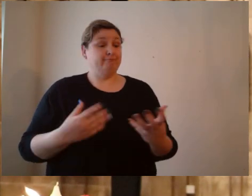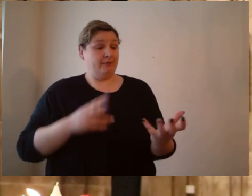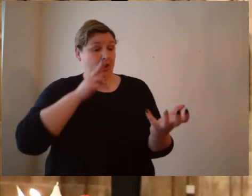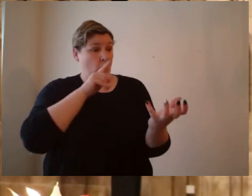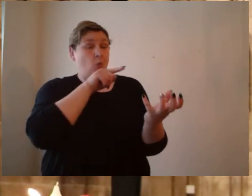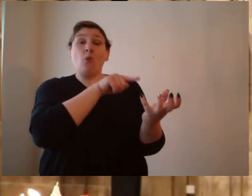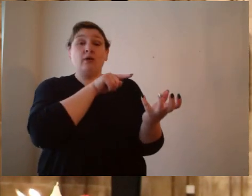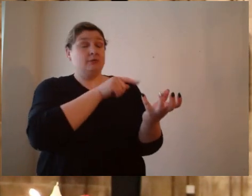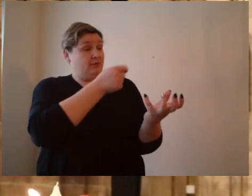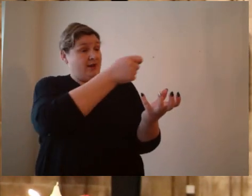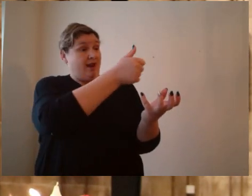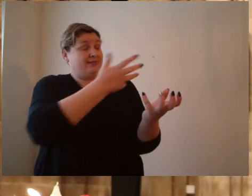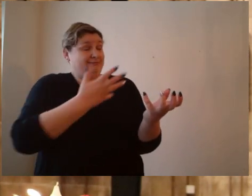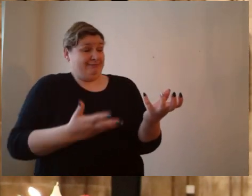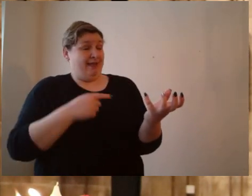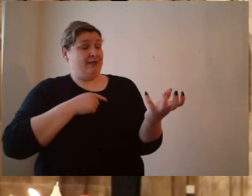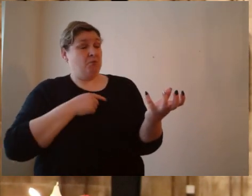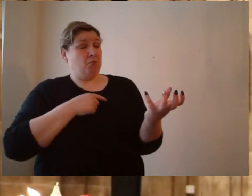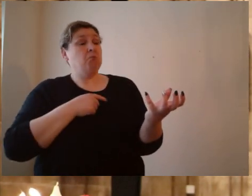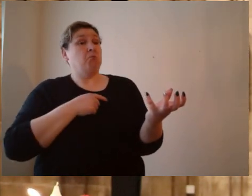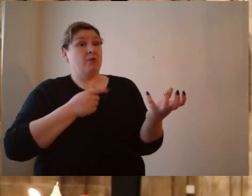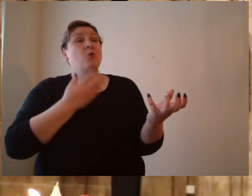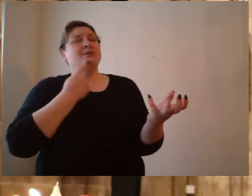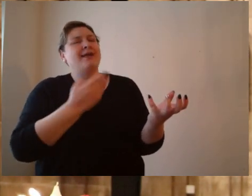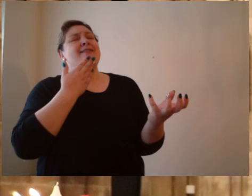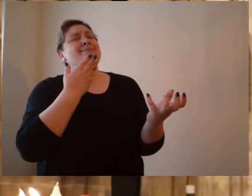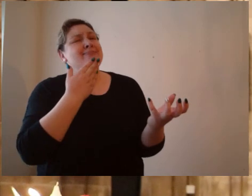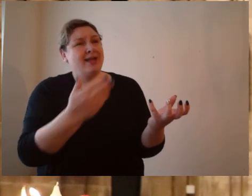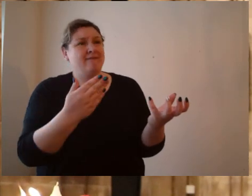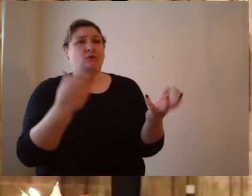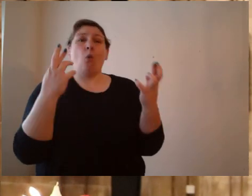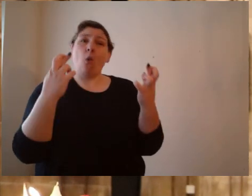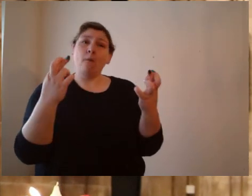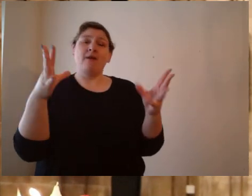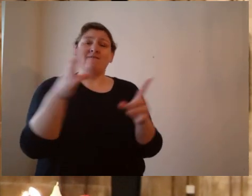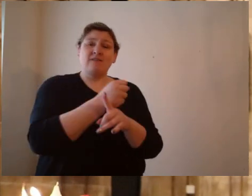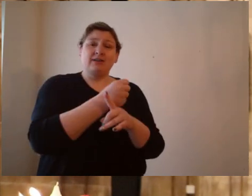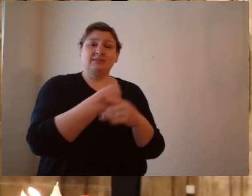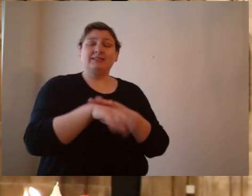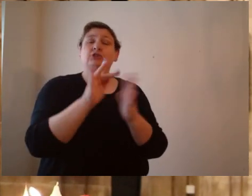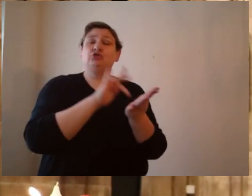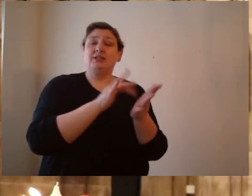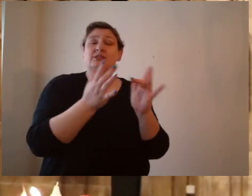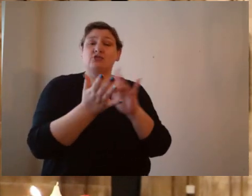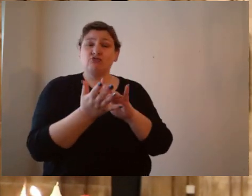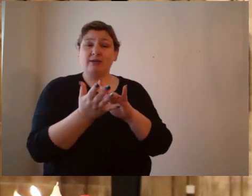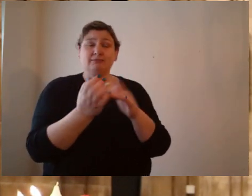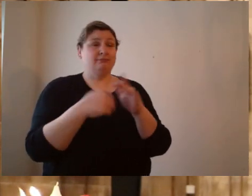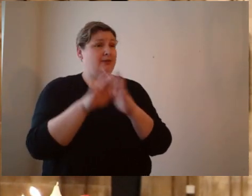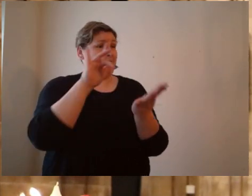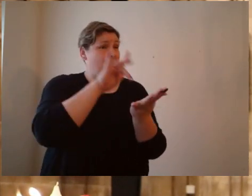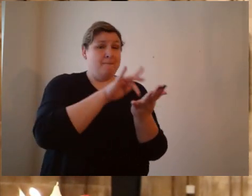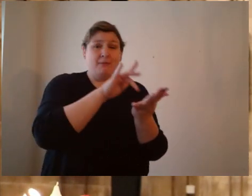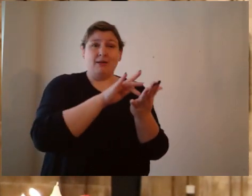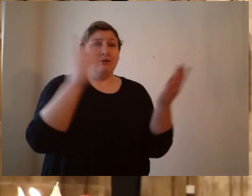So as we look at our Christingle today, we give thanks for the hope that we find in Jesus. In the midst of